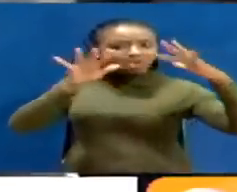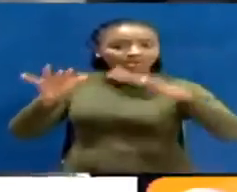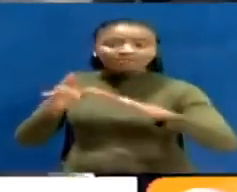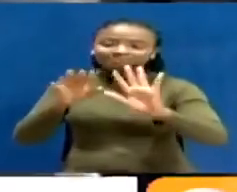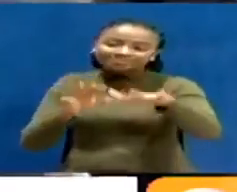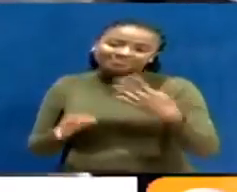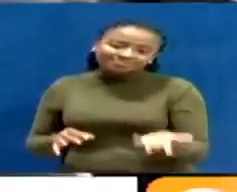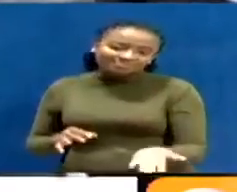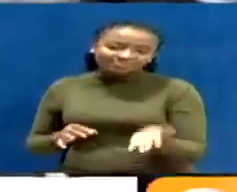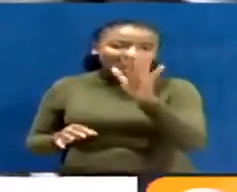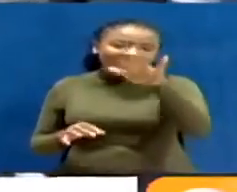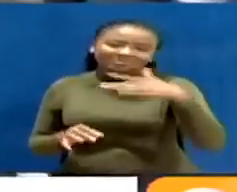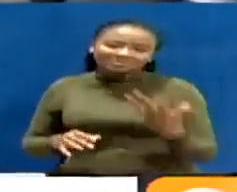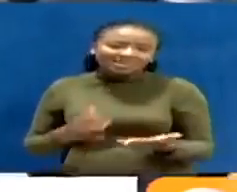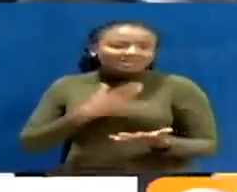wananchi. Tumetoka na nyinyi mbali.